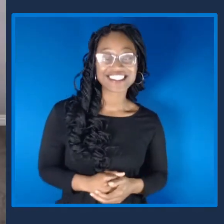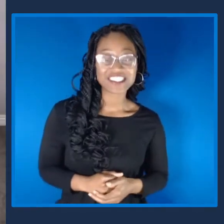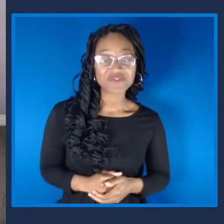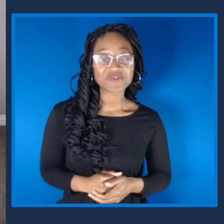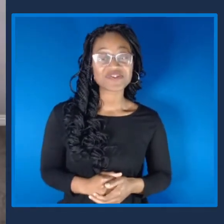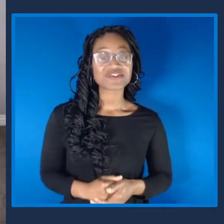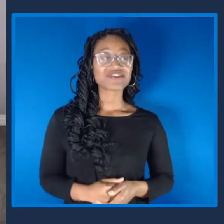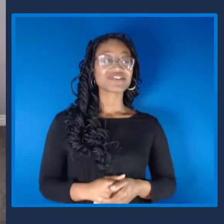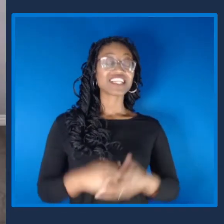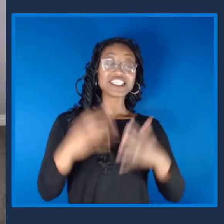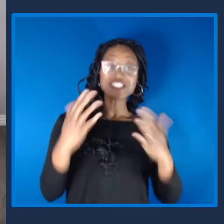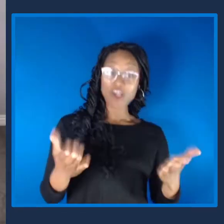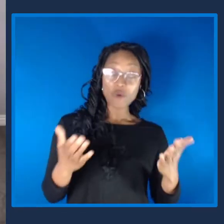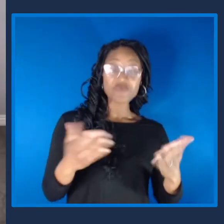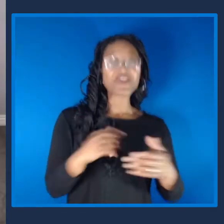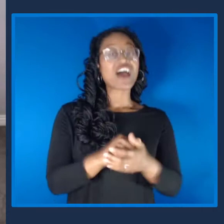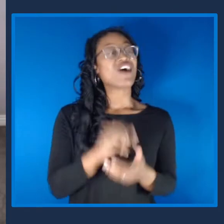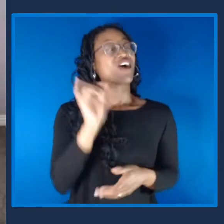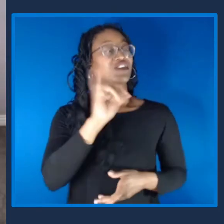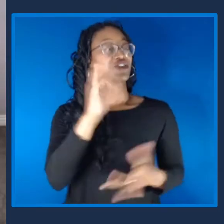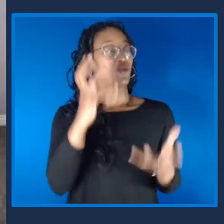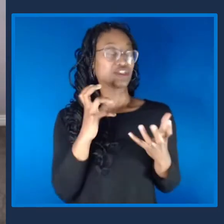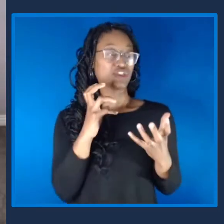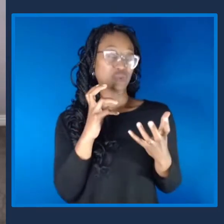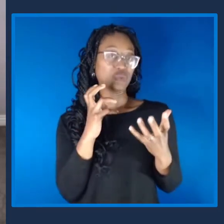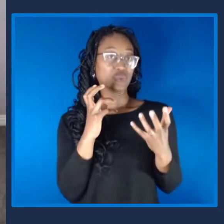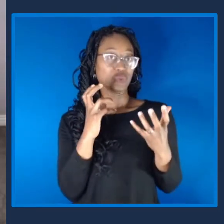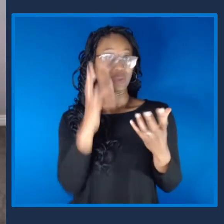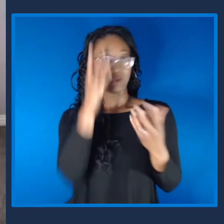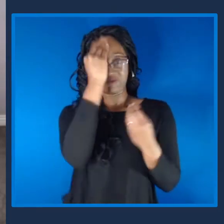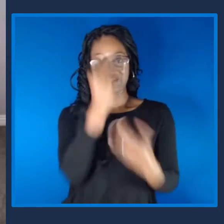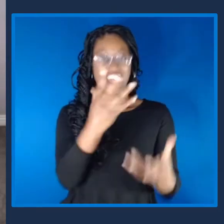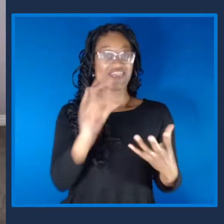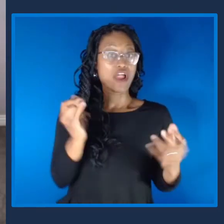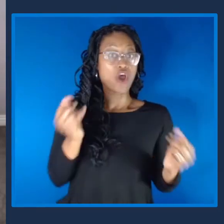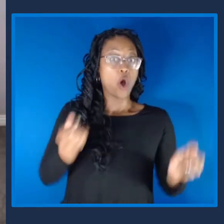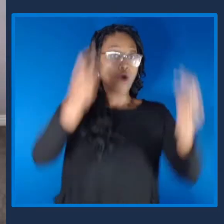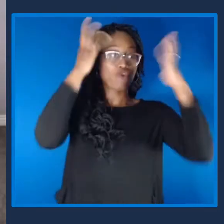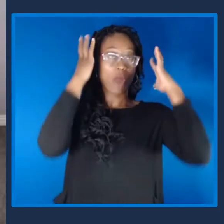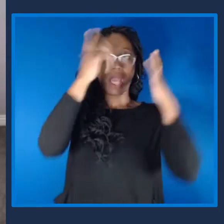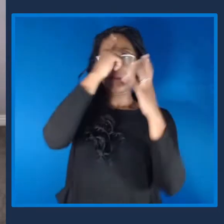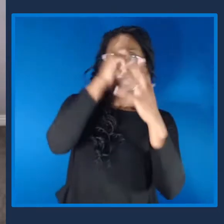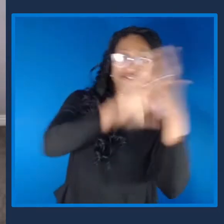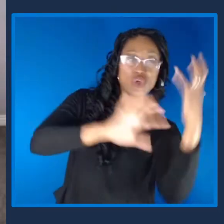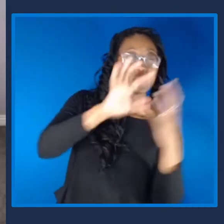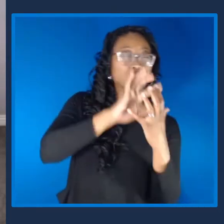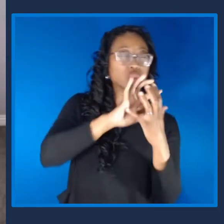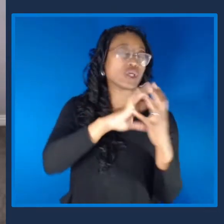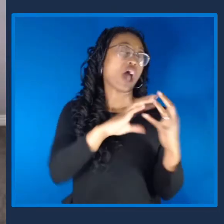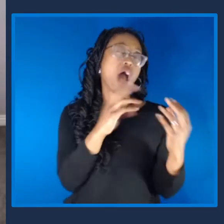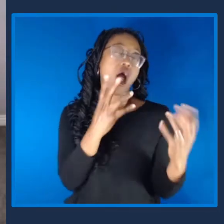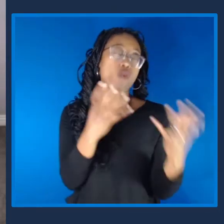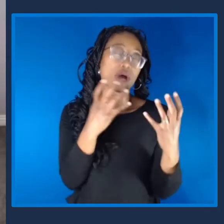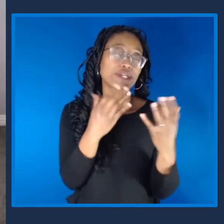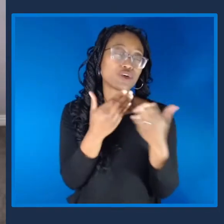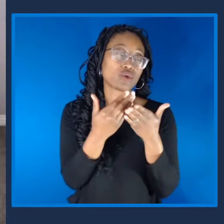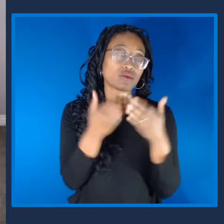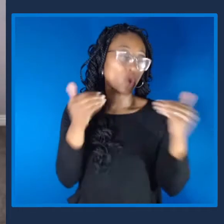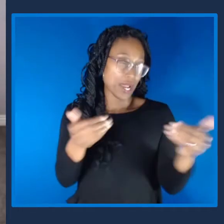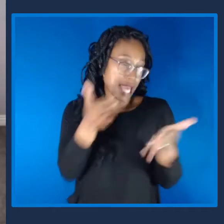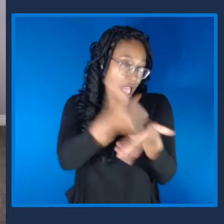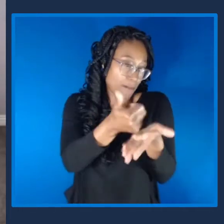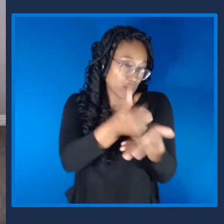So we also want to address that overwhelm and confusion right away. So the four most